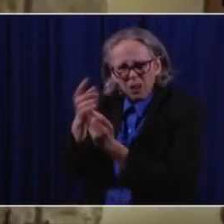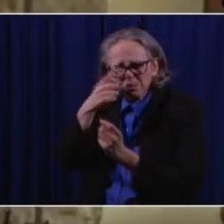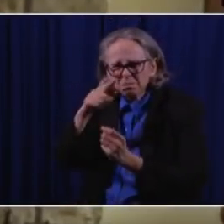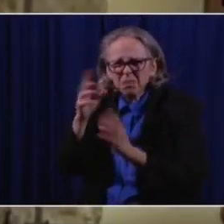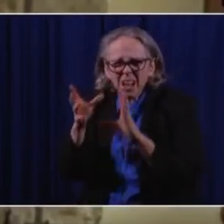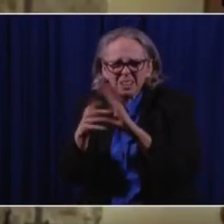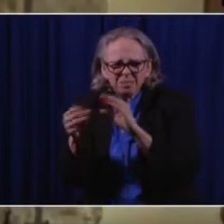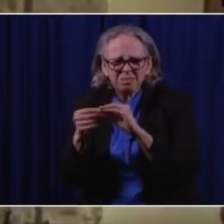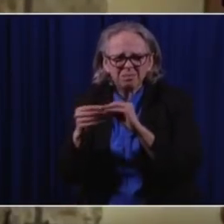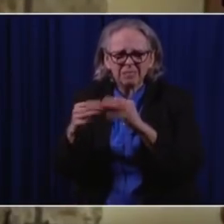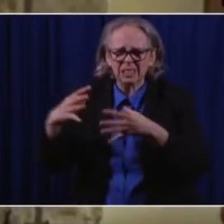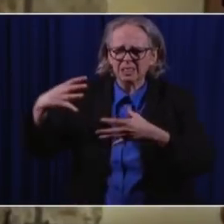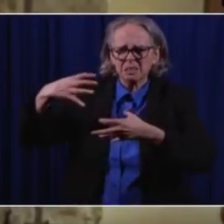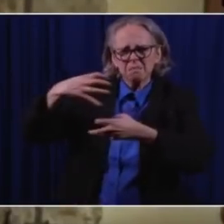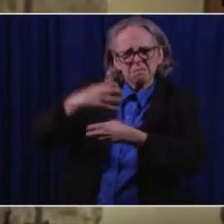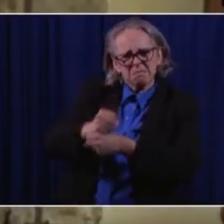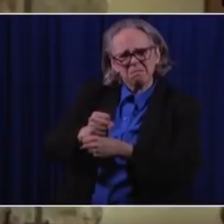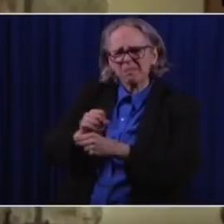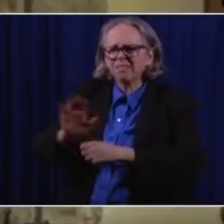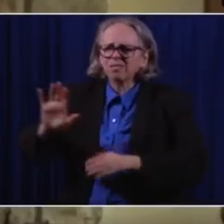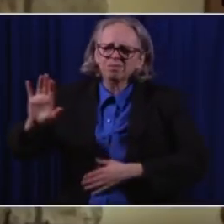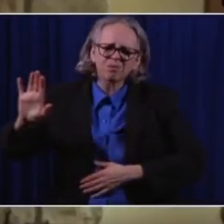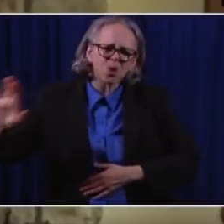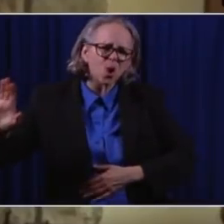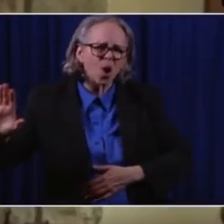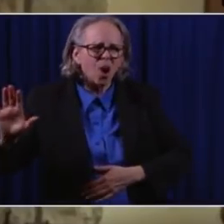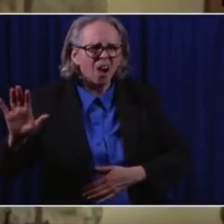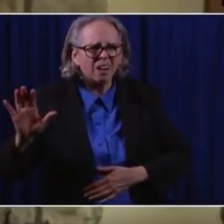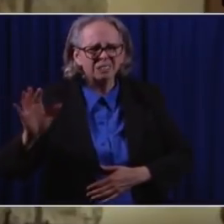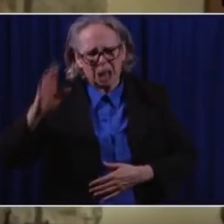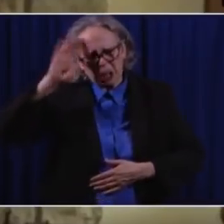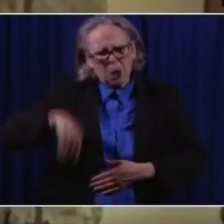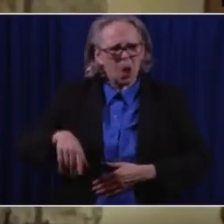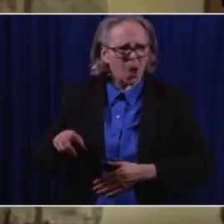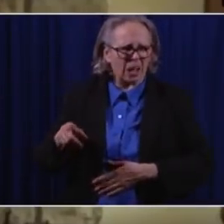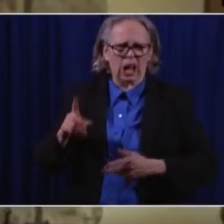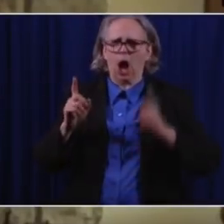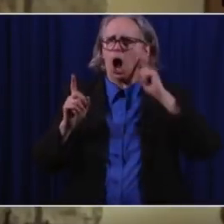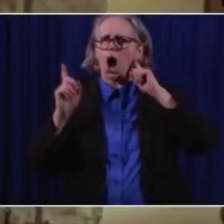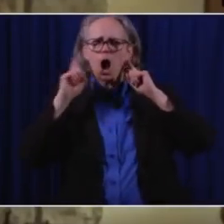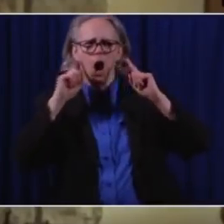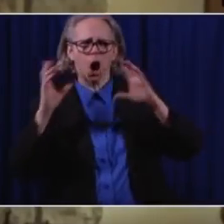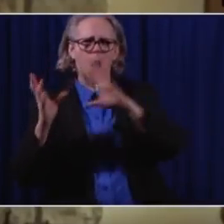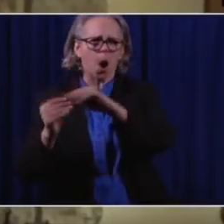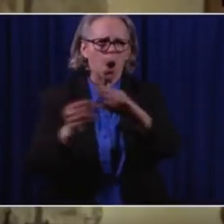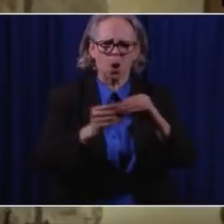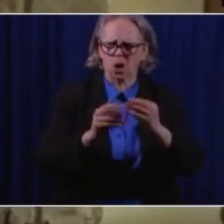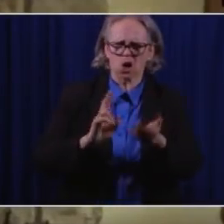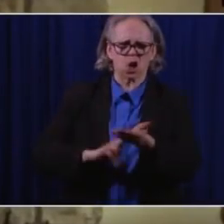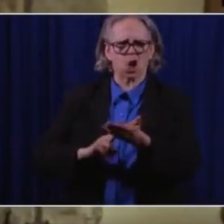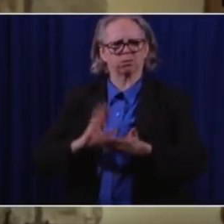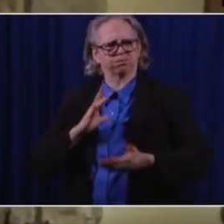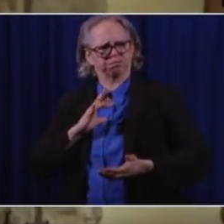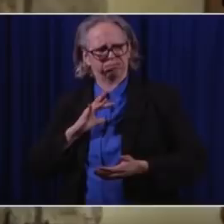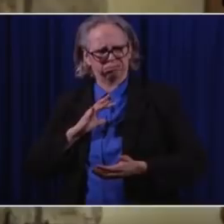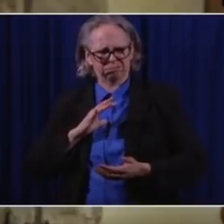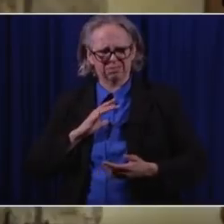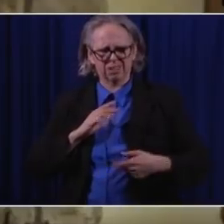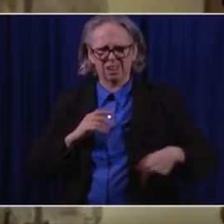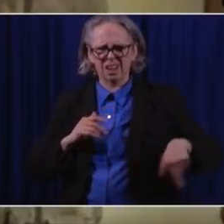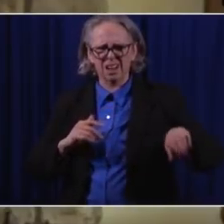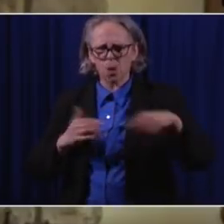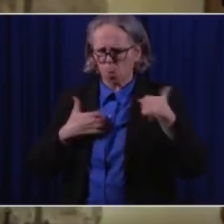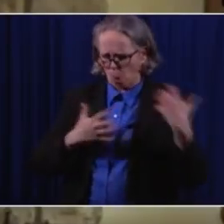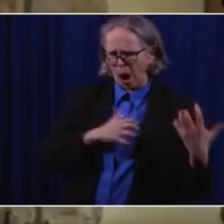everybody who you talk to, says nurses are doing a great job. But if we want to help nurses, and I just say it, if we